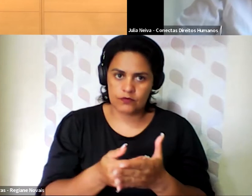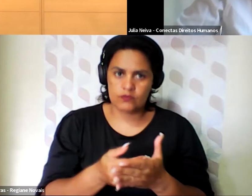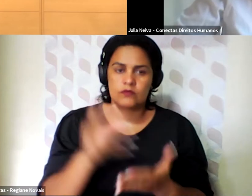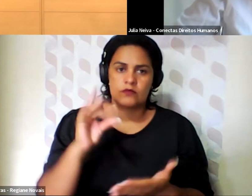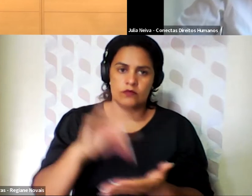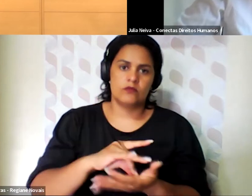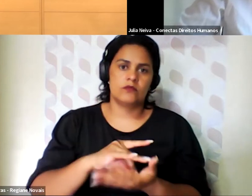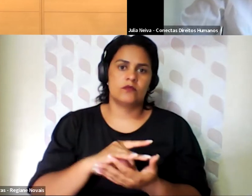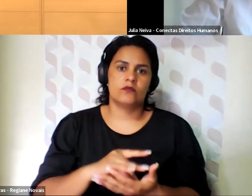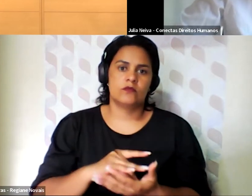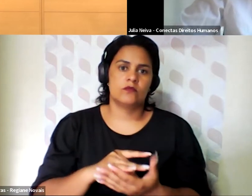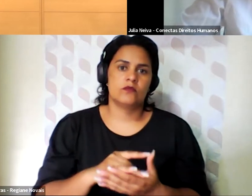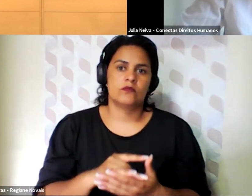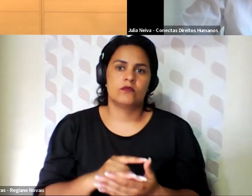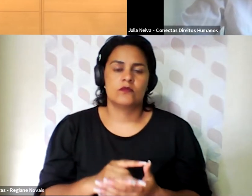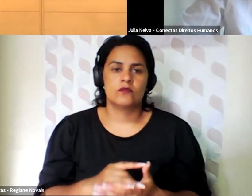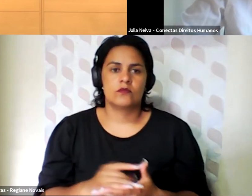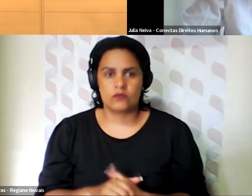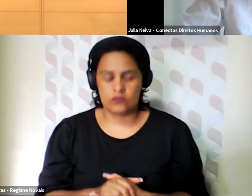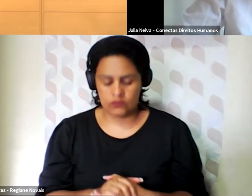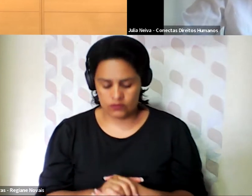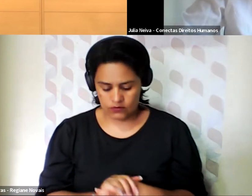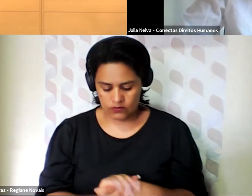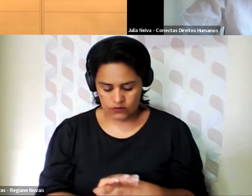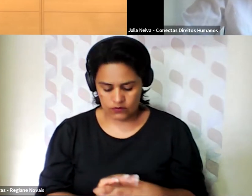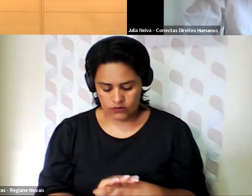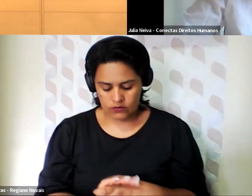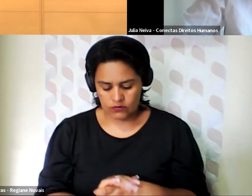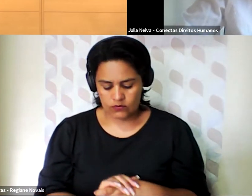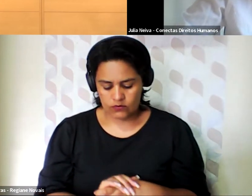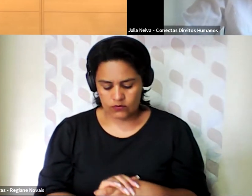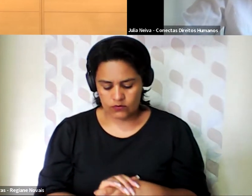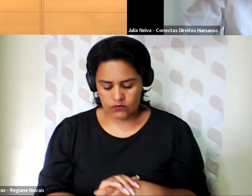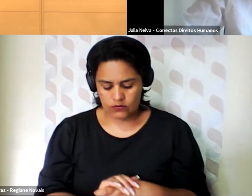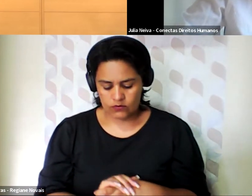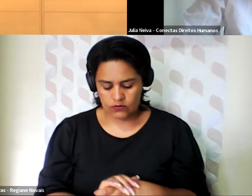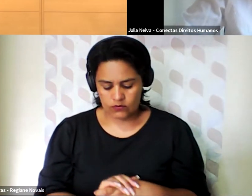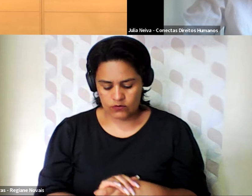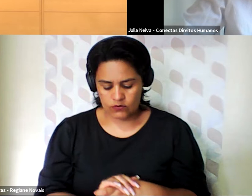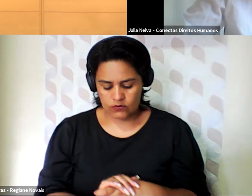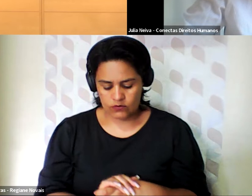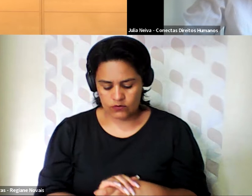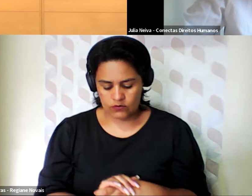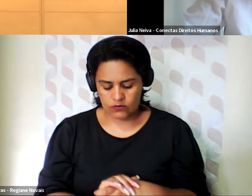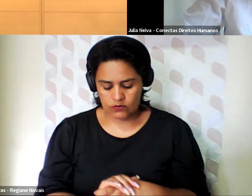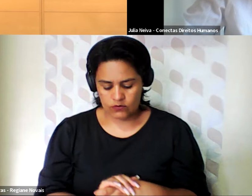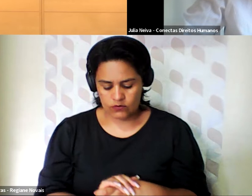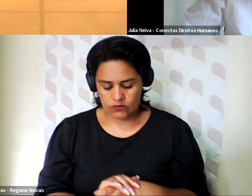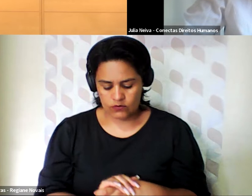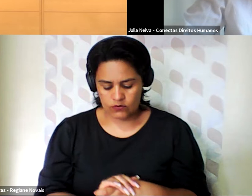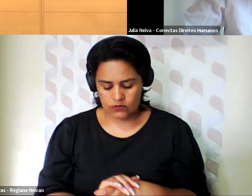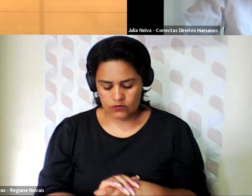the legislation in Brazil is very much in line with the recommendations, and the exercise